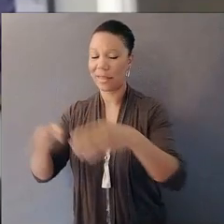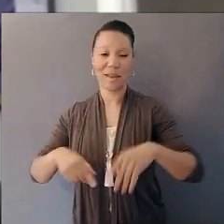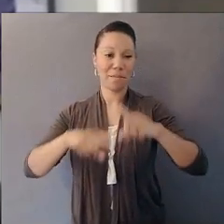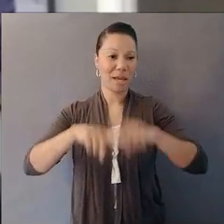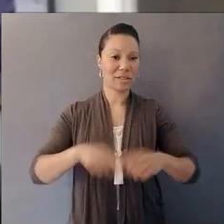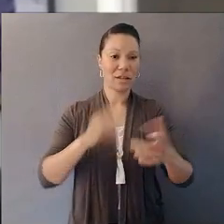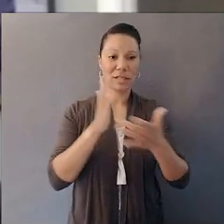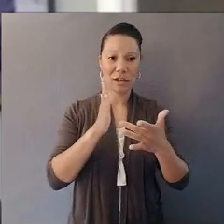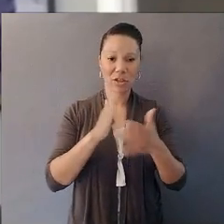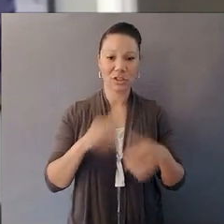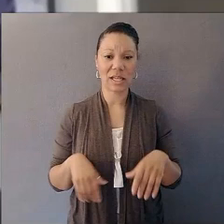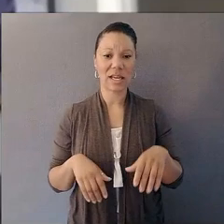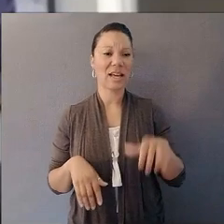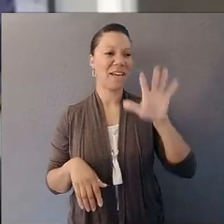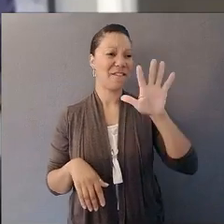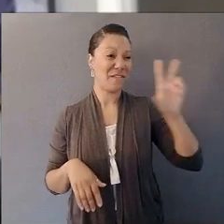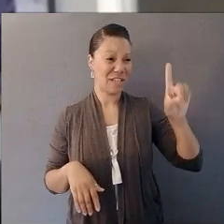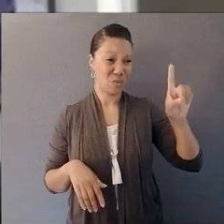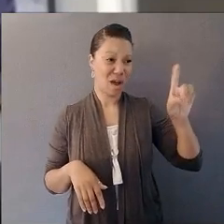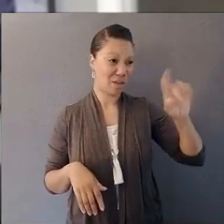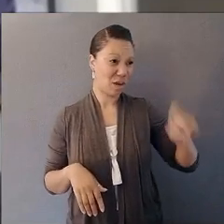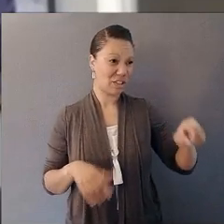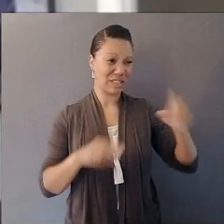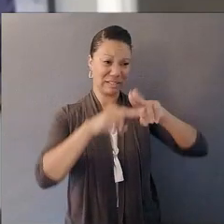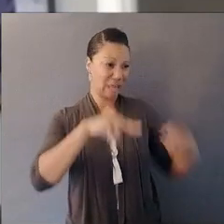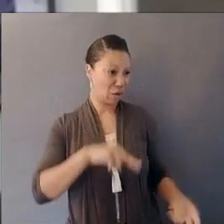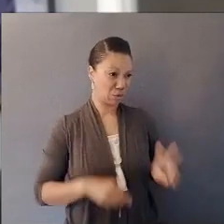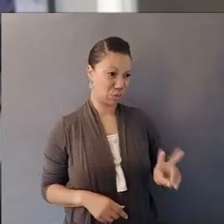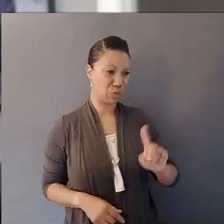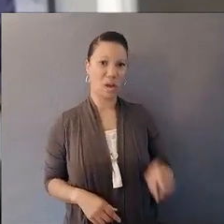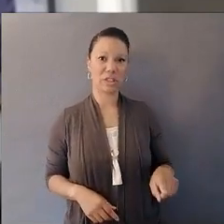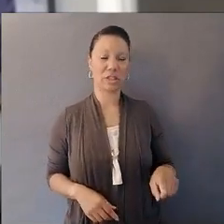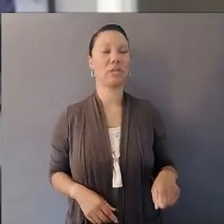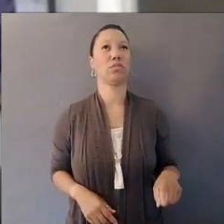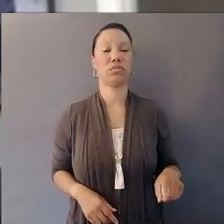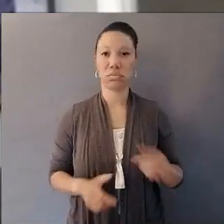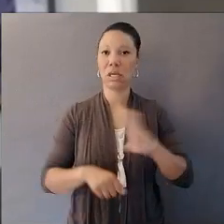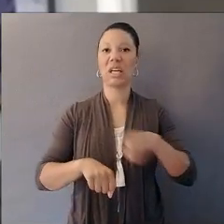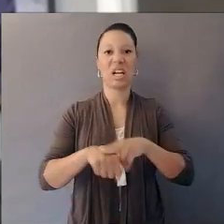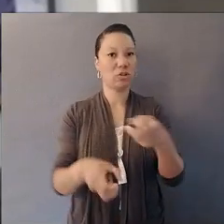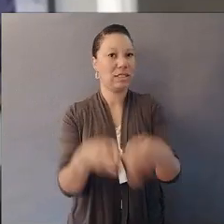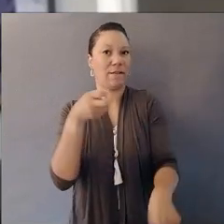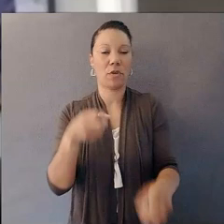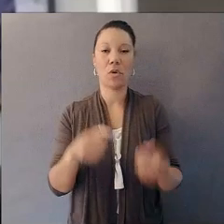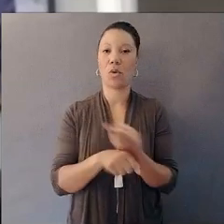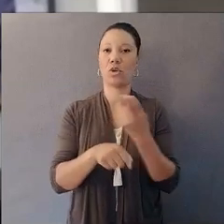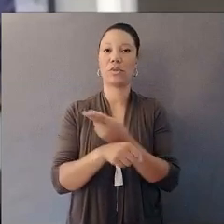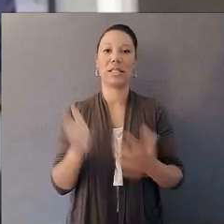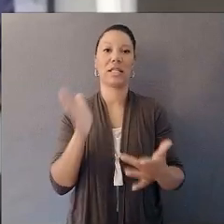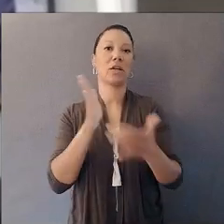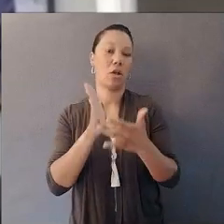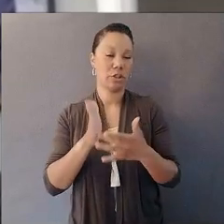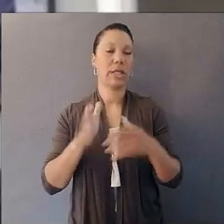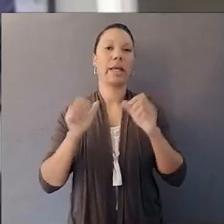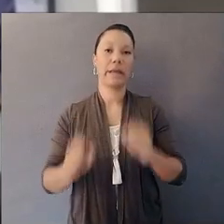from 51 questions to 2 questions, and it's naturally difficult, like with so much technology in there, that things could go wrong. And I did have a number